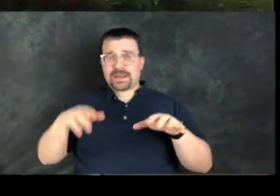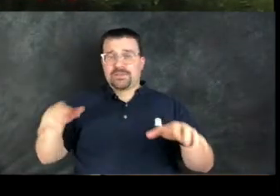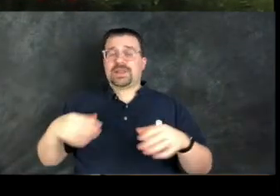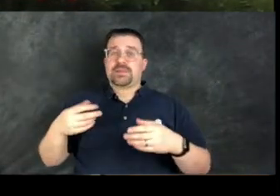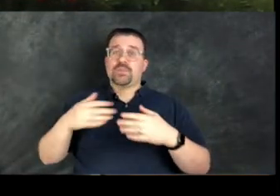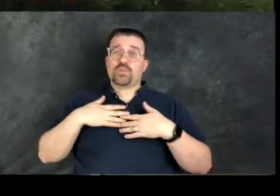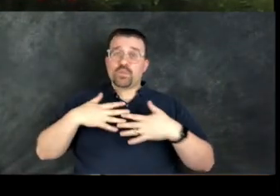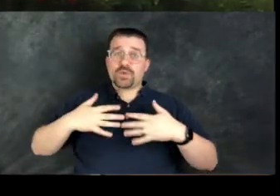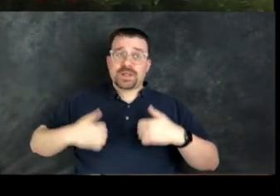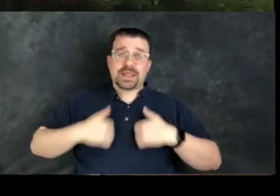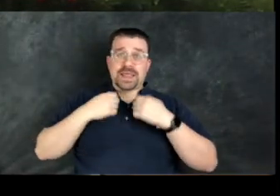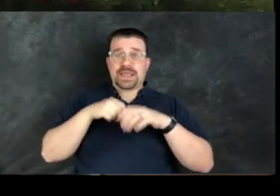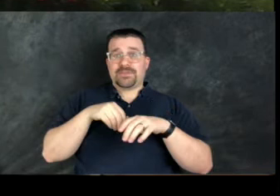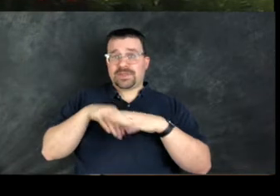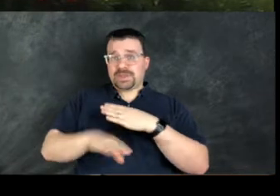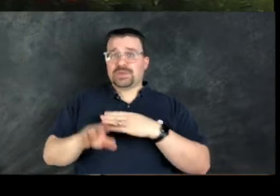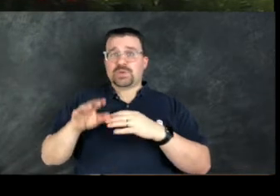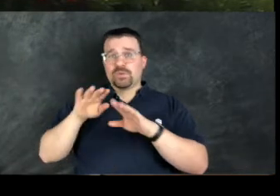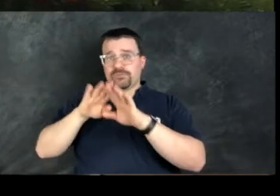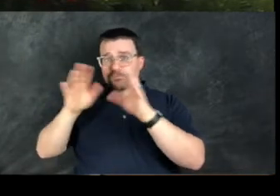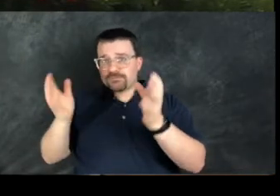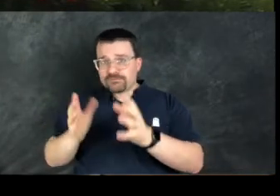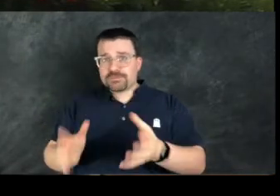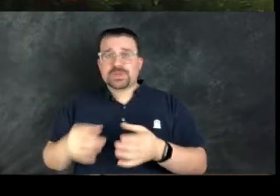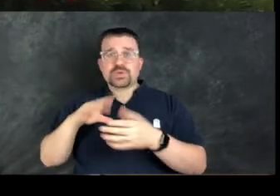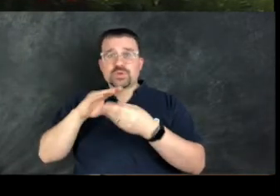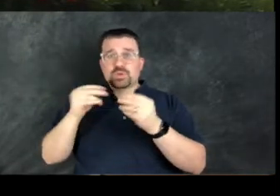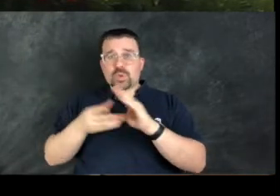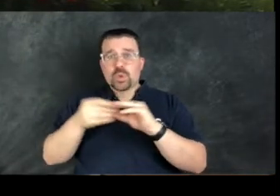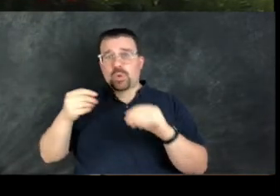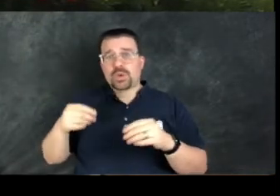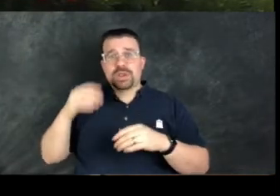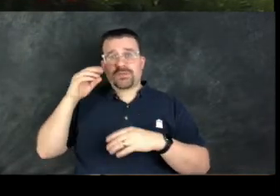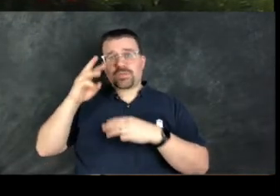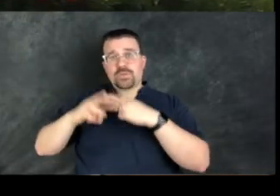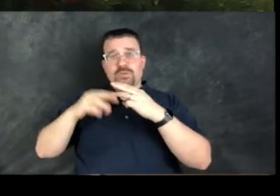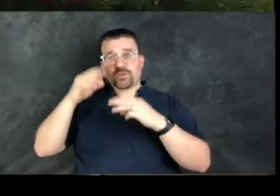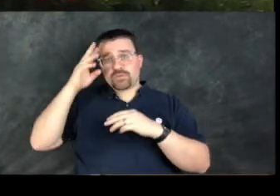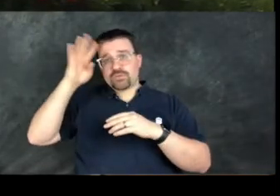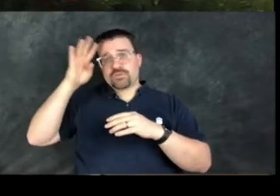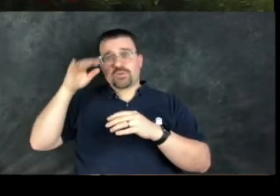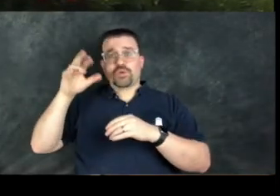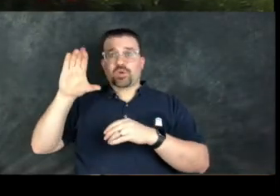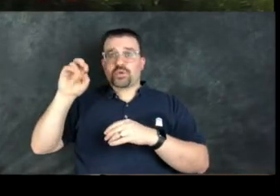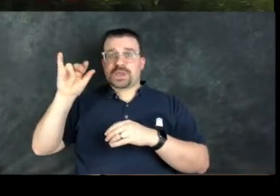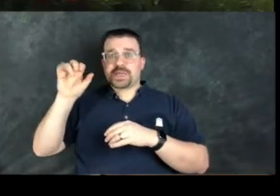a formless void in the story of creation in Genesis 1.